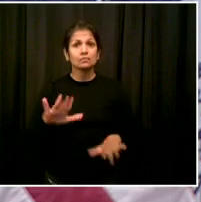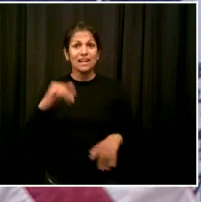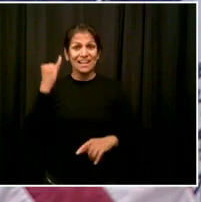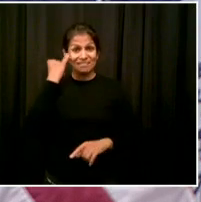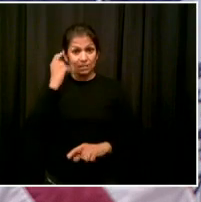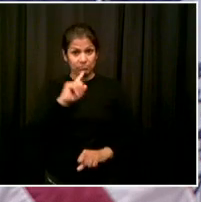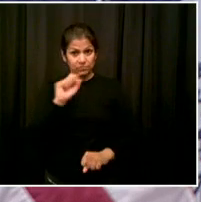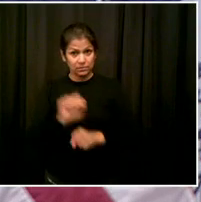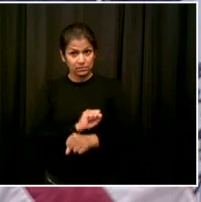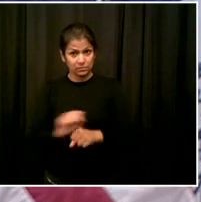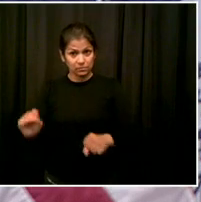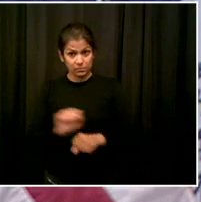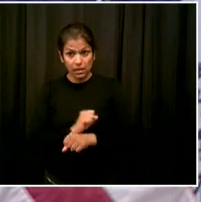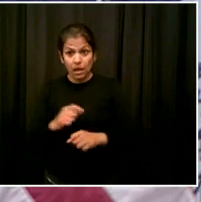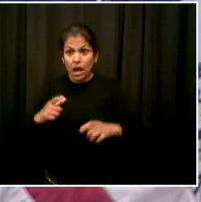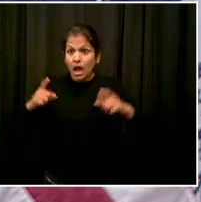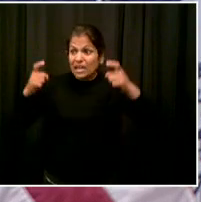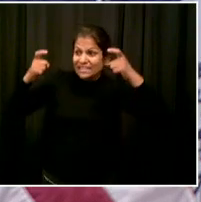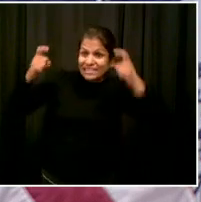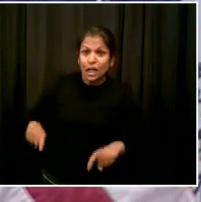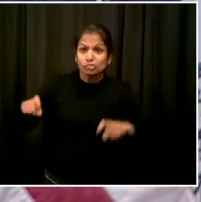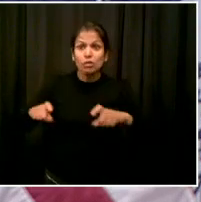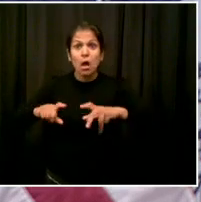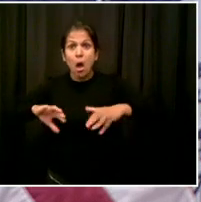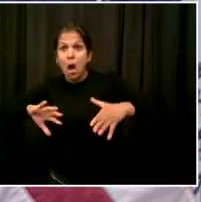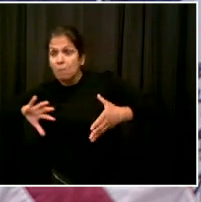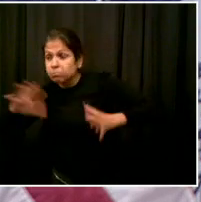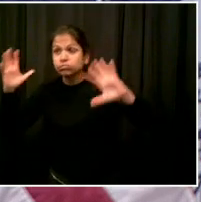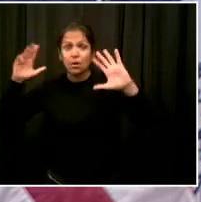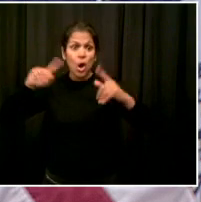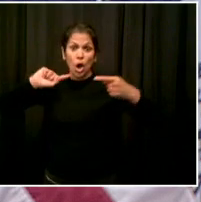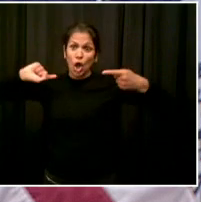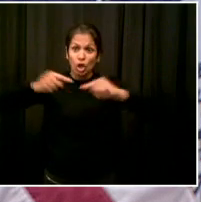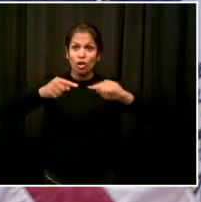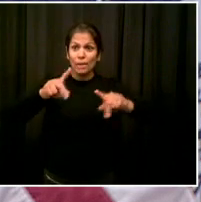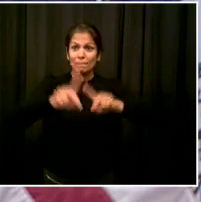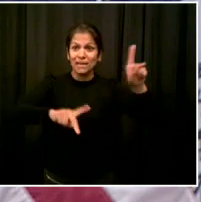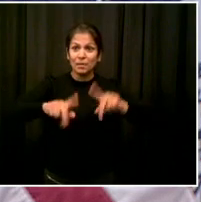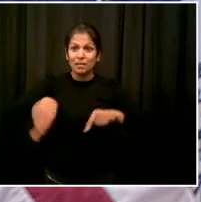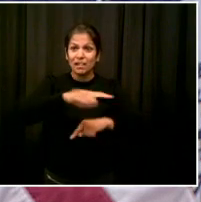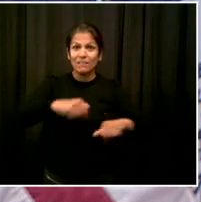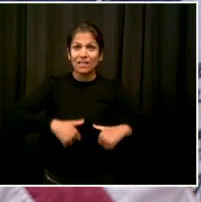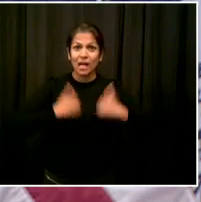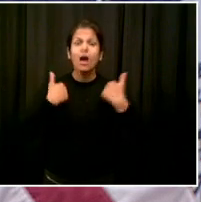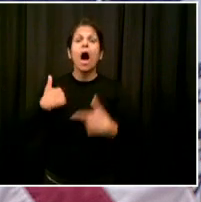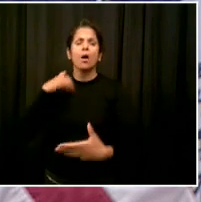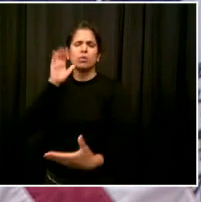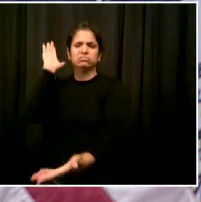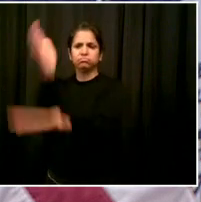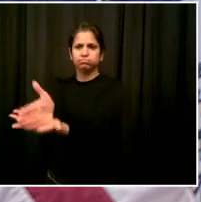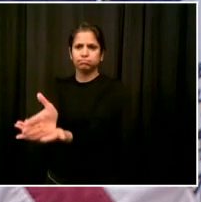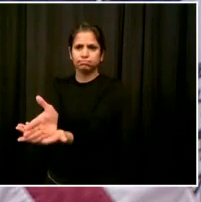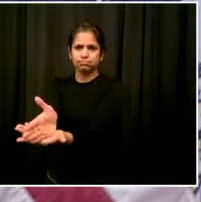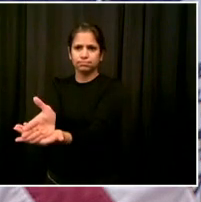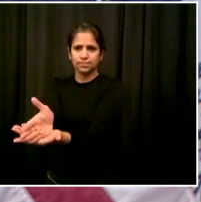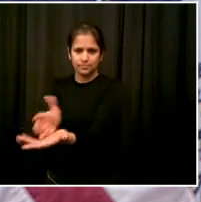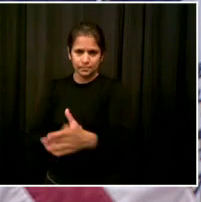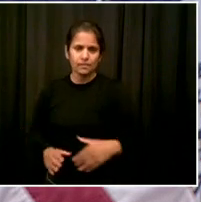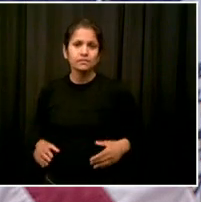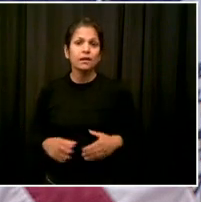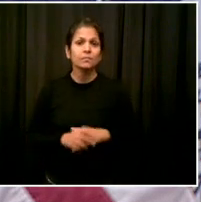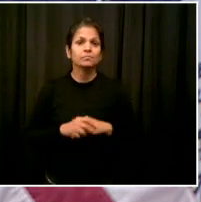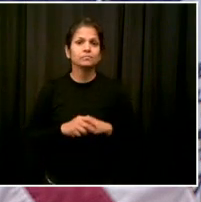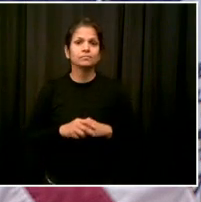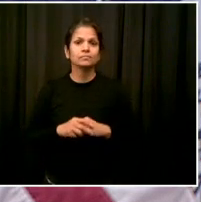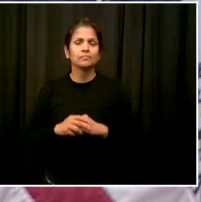to the root cause, just cutting off the supply. And the city has had some success in the past, so we're going to go very hard at that. And I do think the education effort's going to